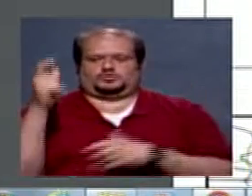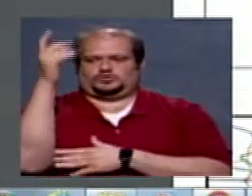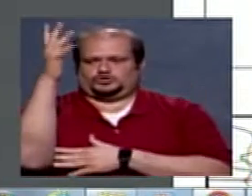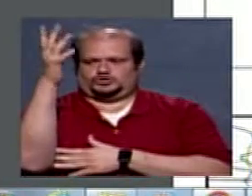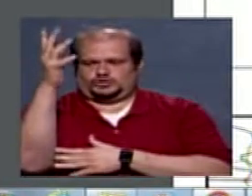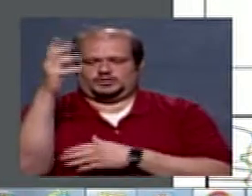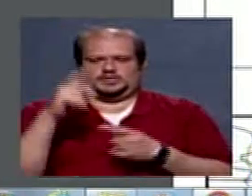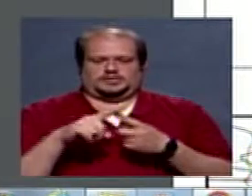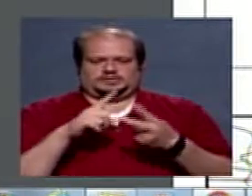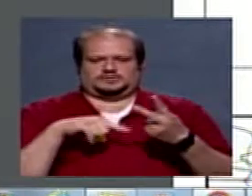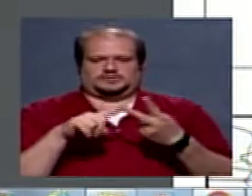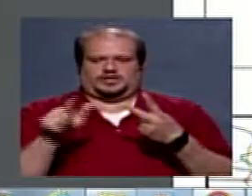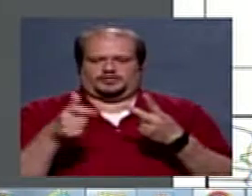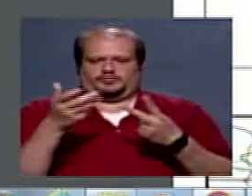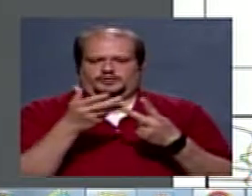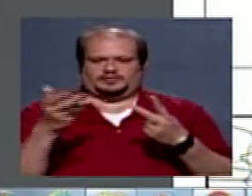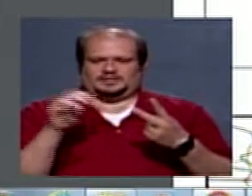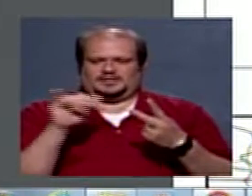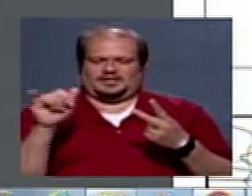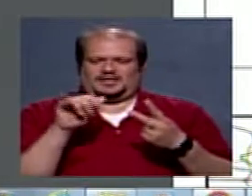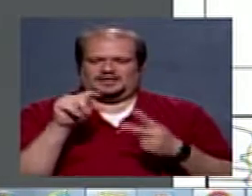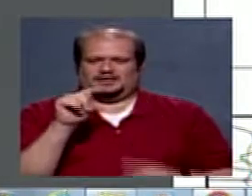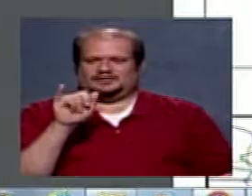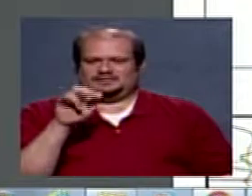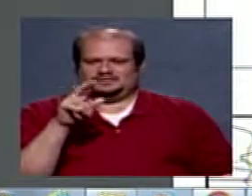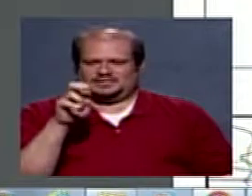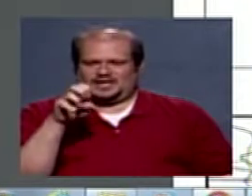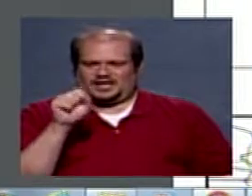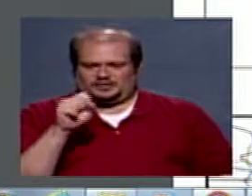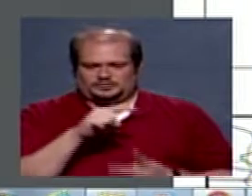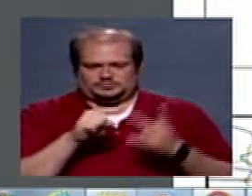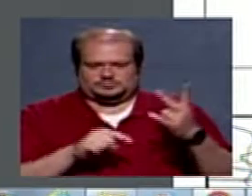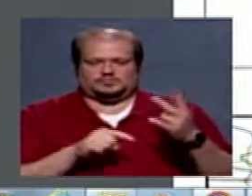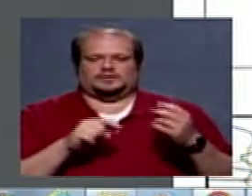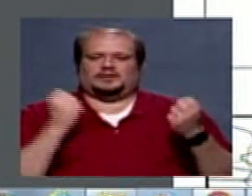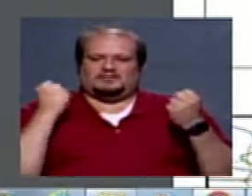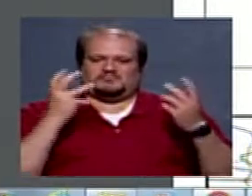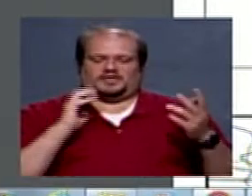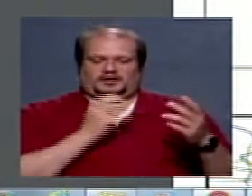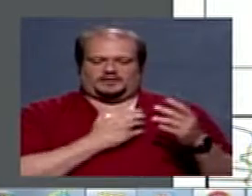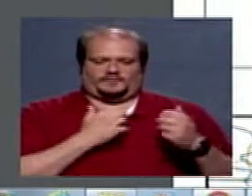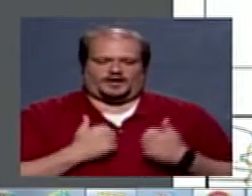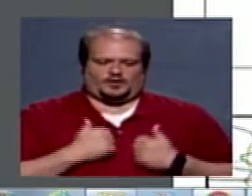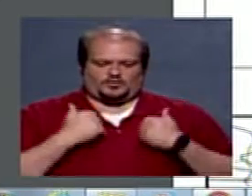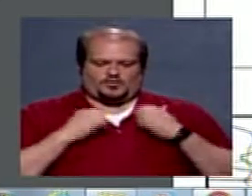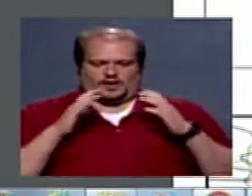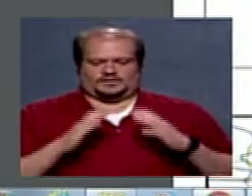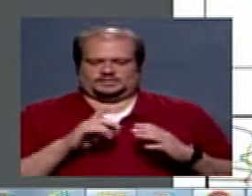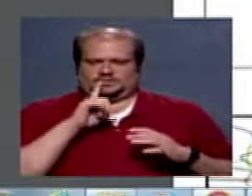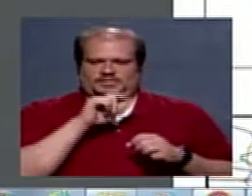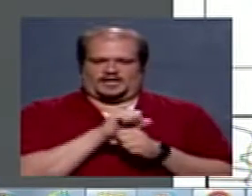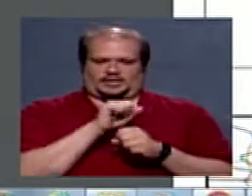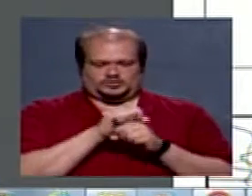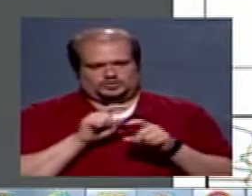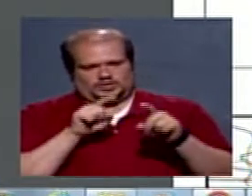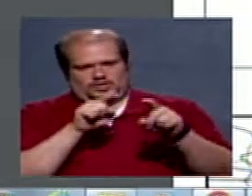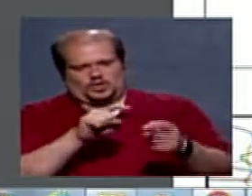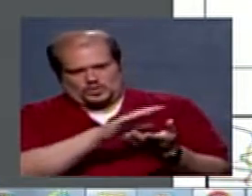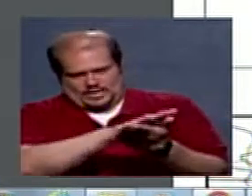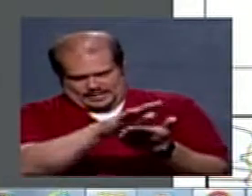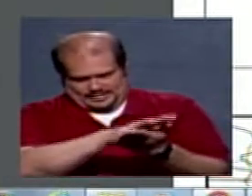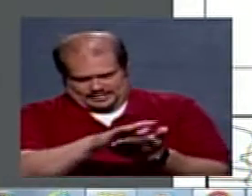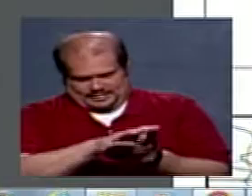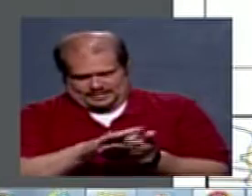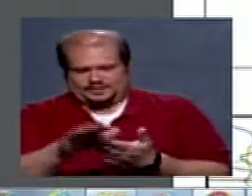trees. Other things are things like tires and stuff like that. While many of our residents do actually get out there and